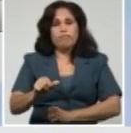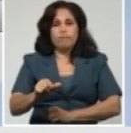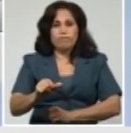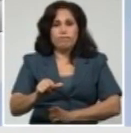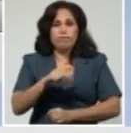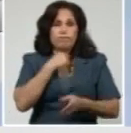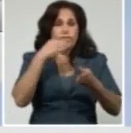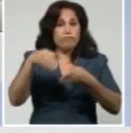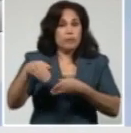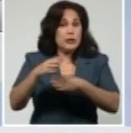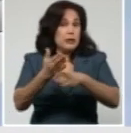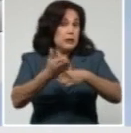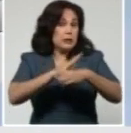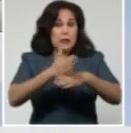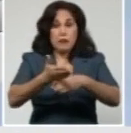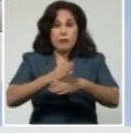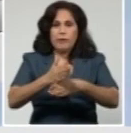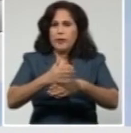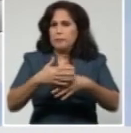of